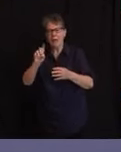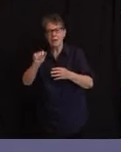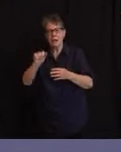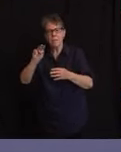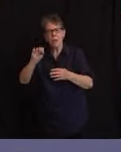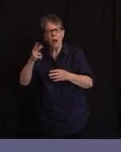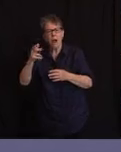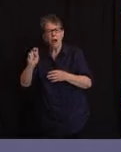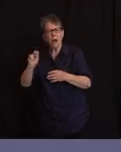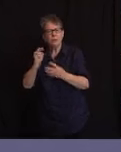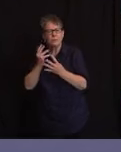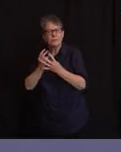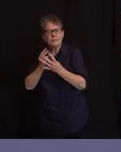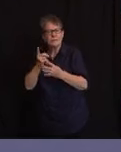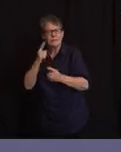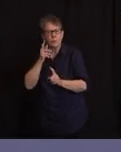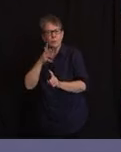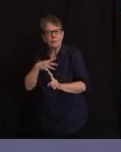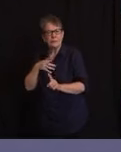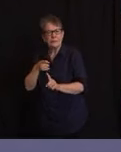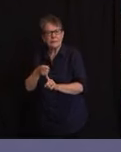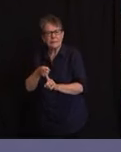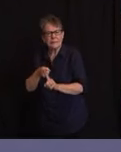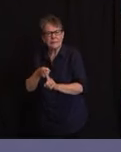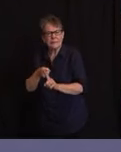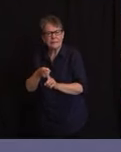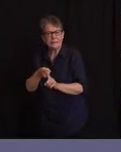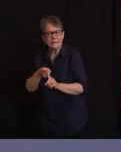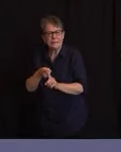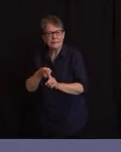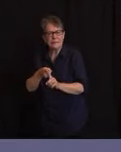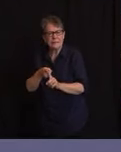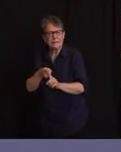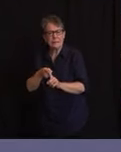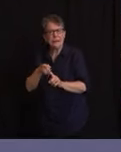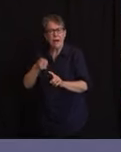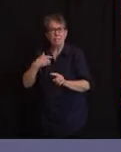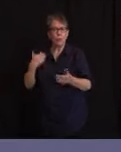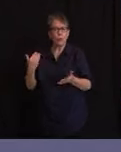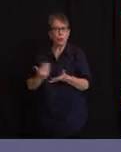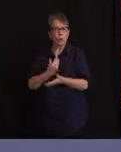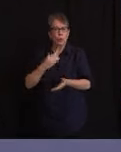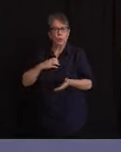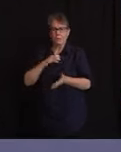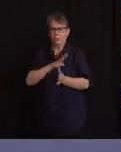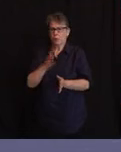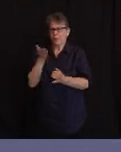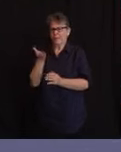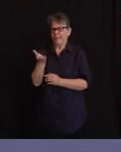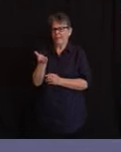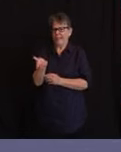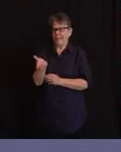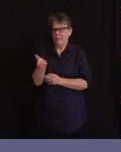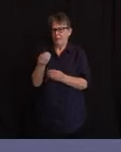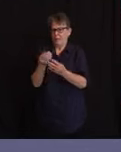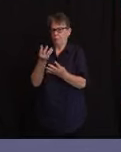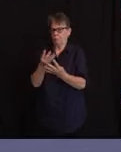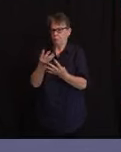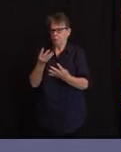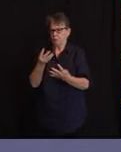then. We have a new commissioner. I signed a whole series of prison reform